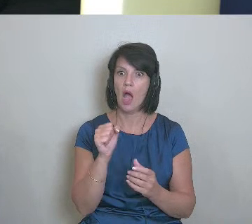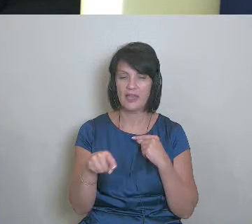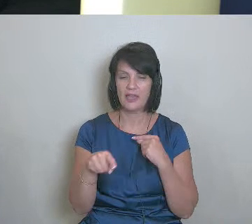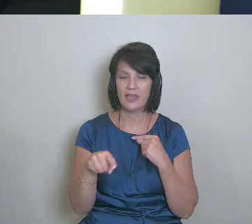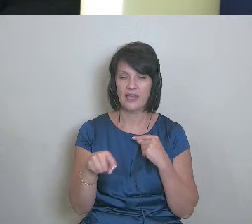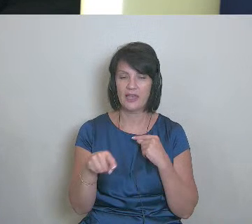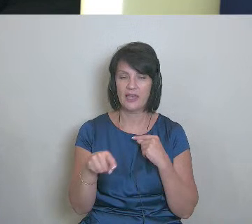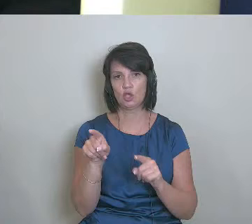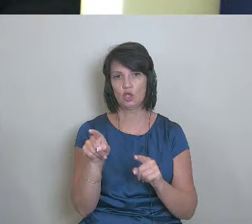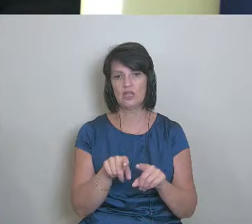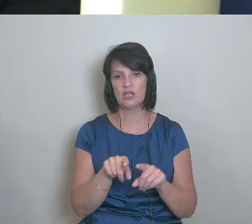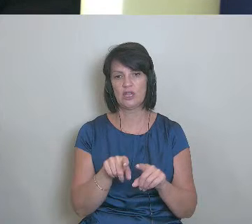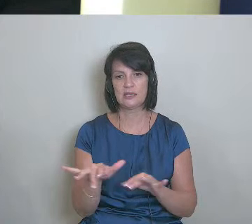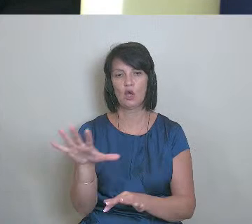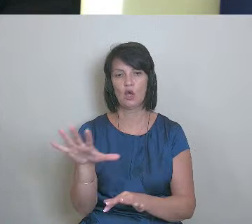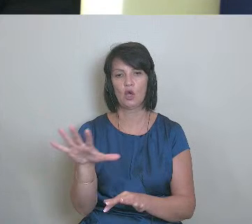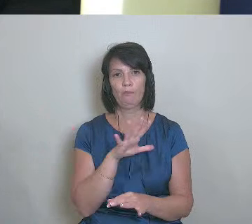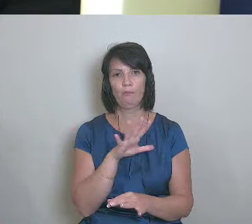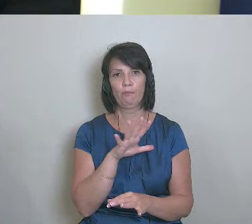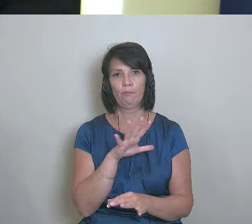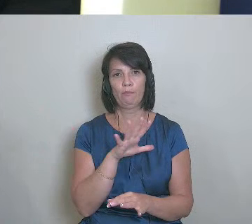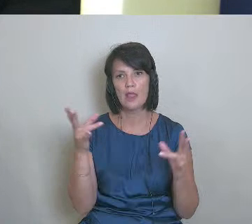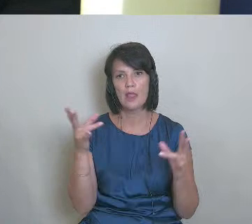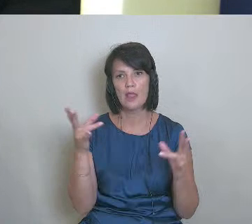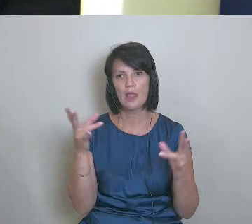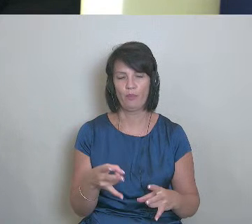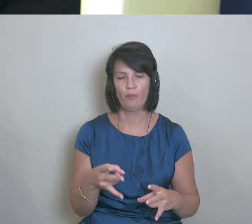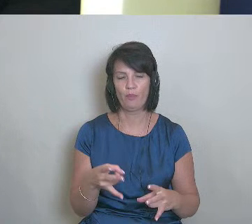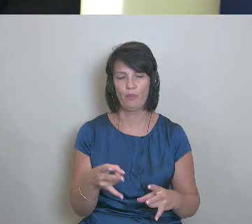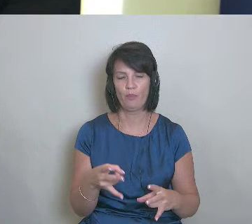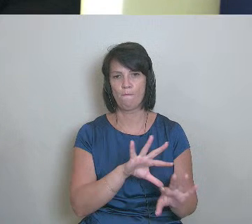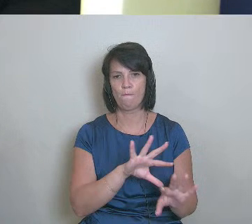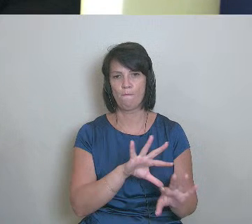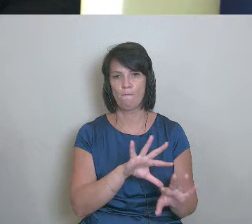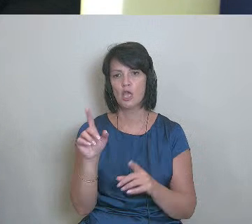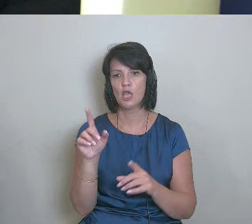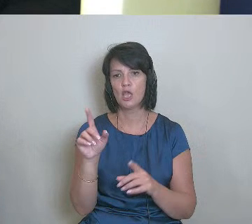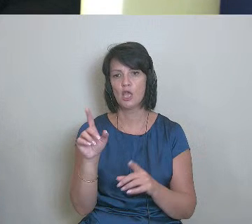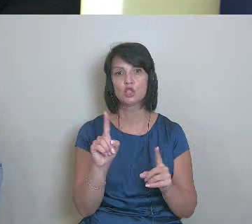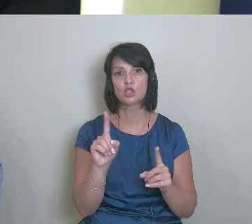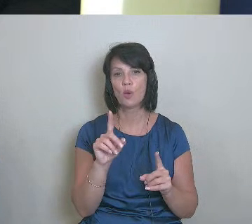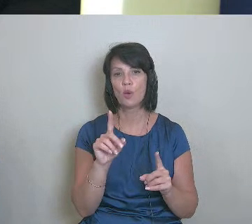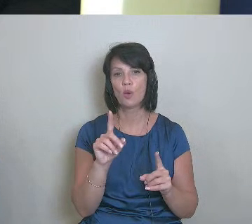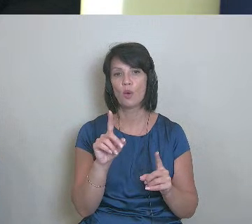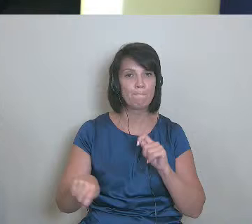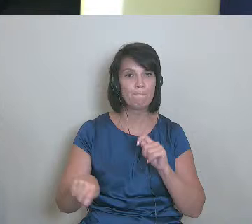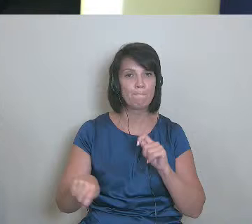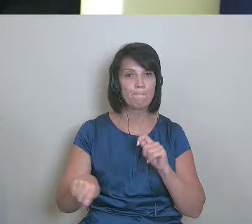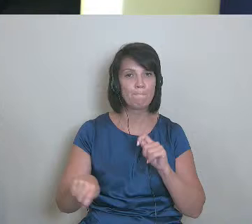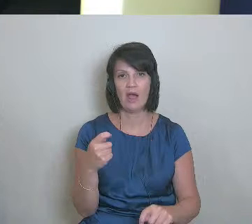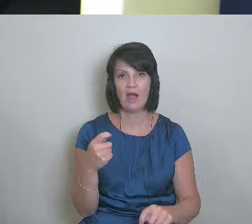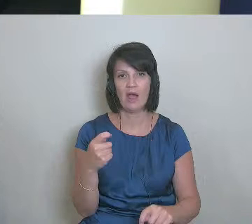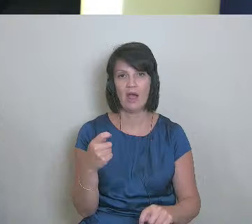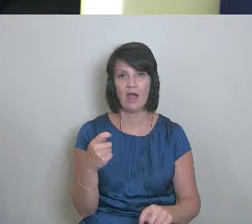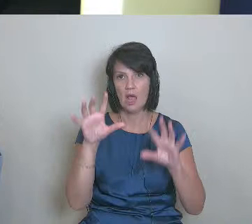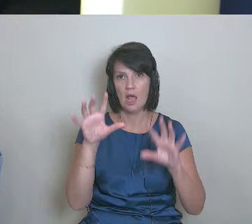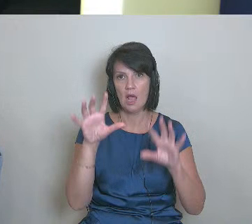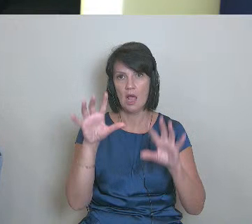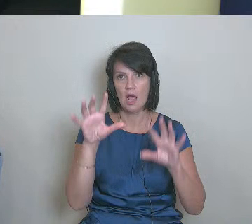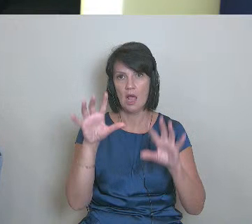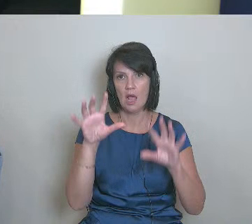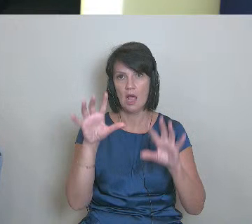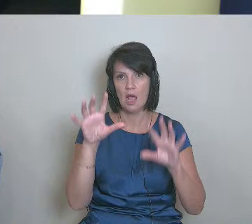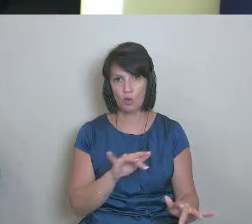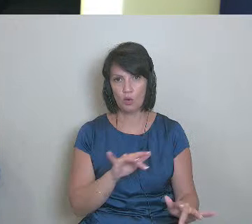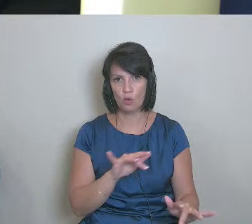some, disproportionate to the threats. Some people believe that, well, it was really very necessary. So